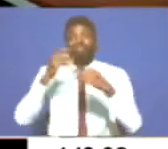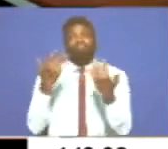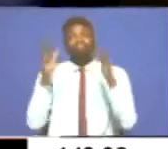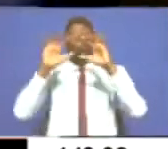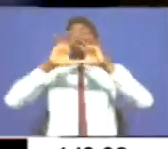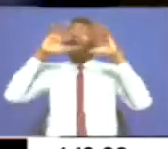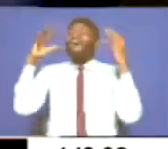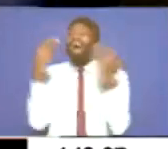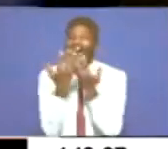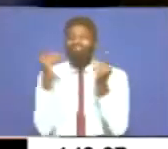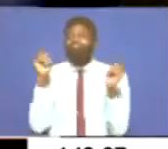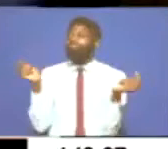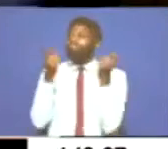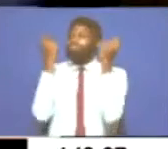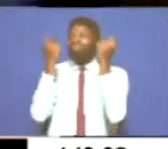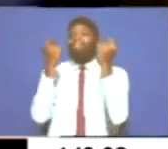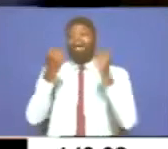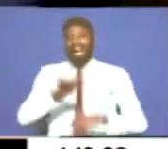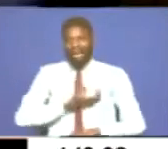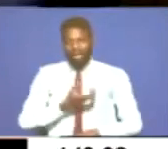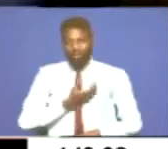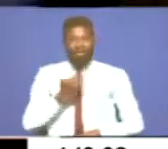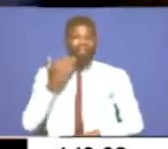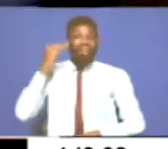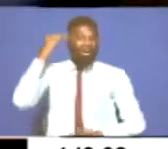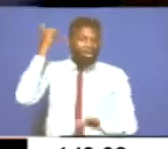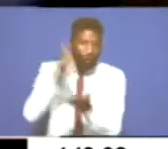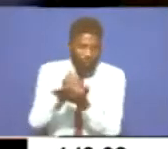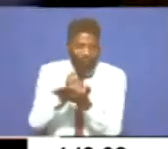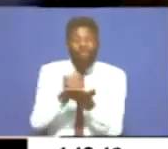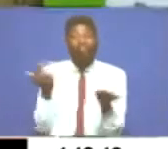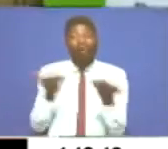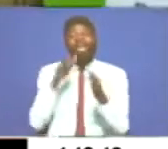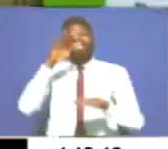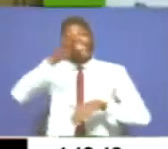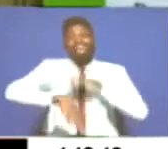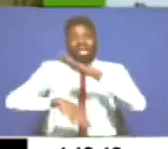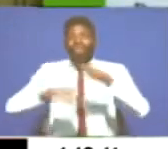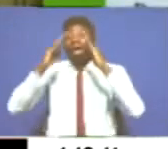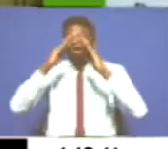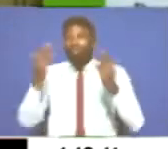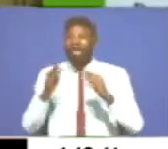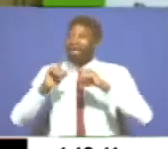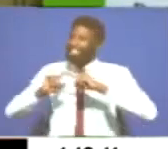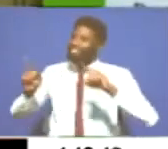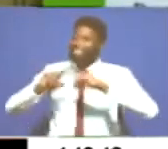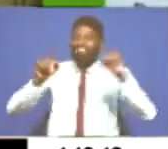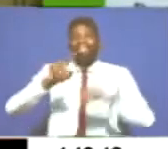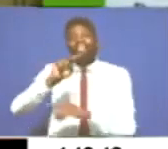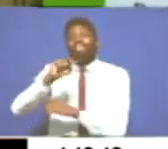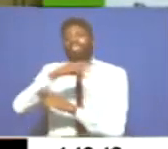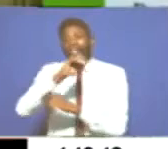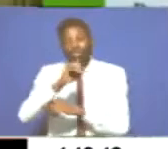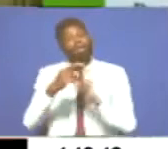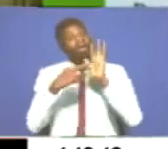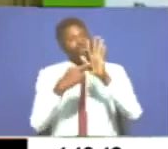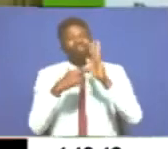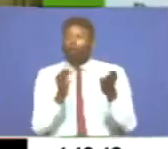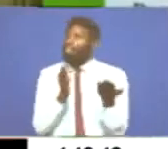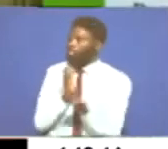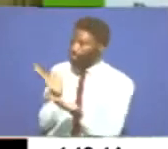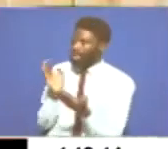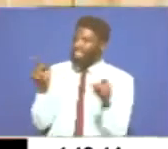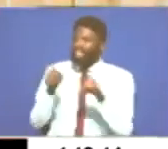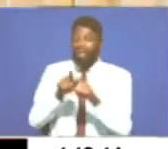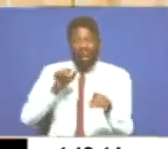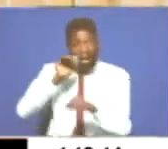the council's headquarters in Nyayo House, where different non-governmental organizations were represented. He urged